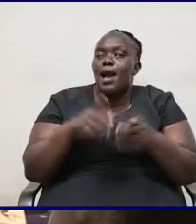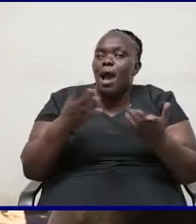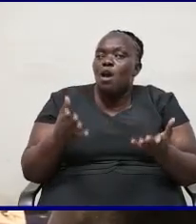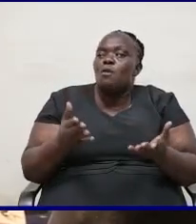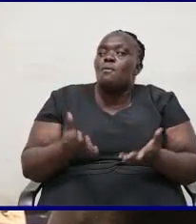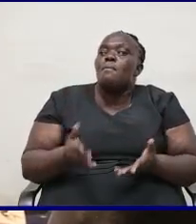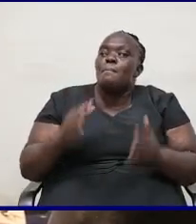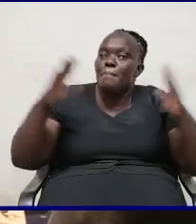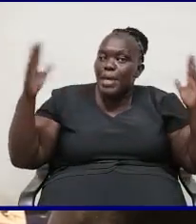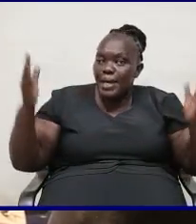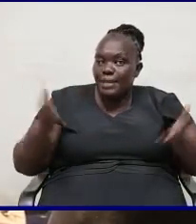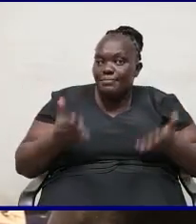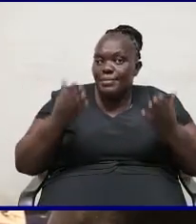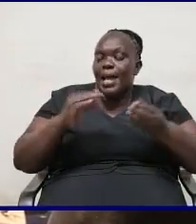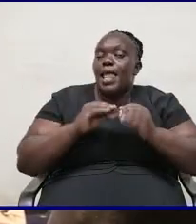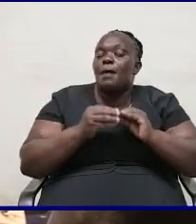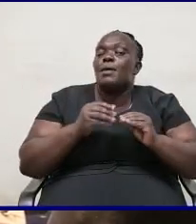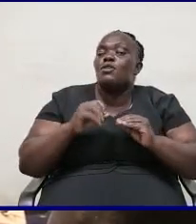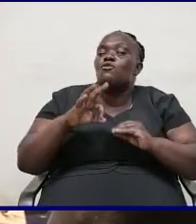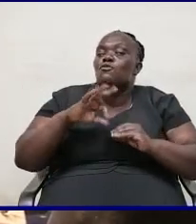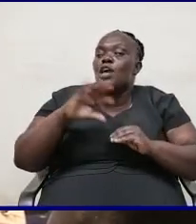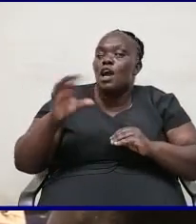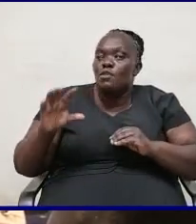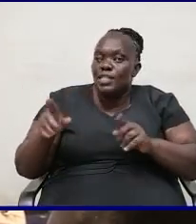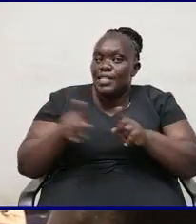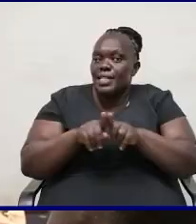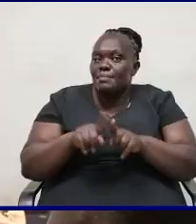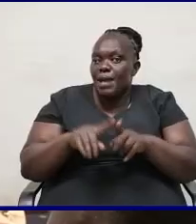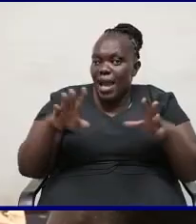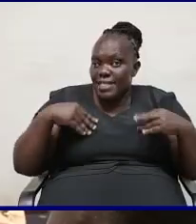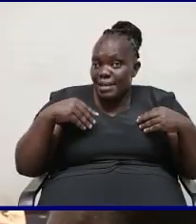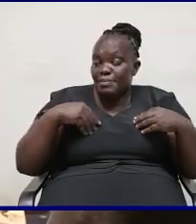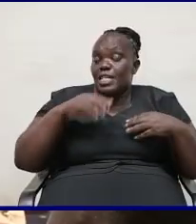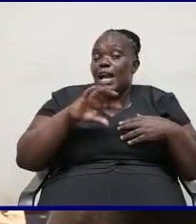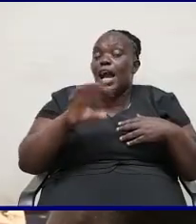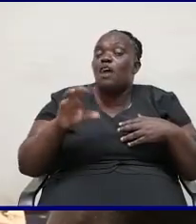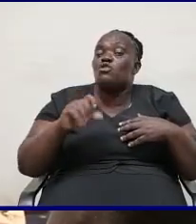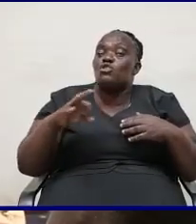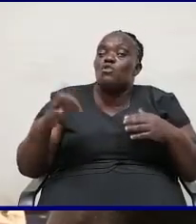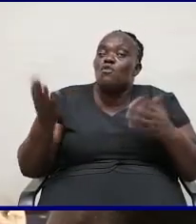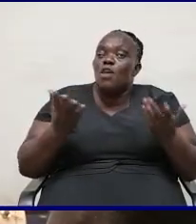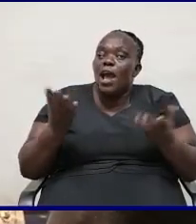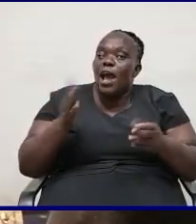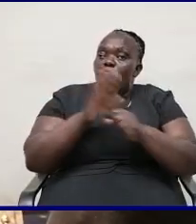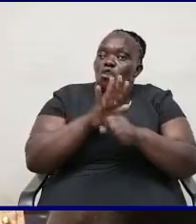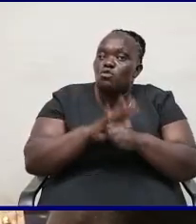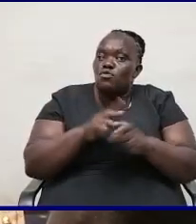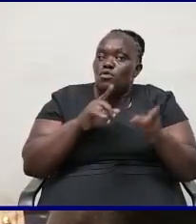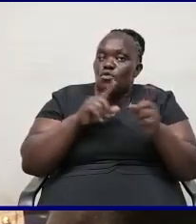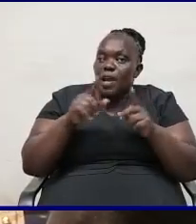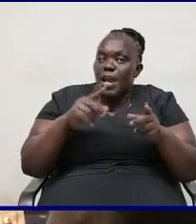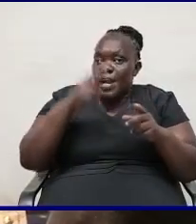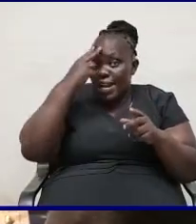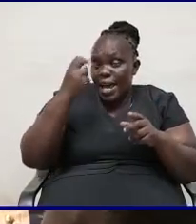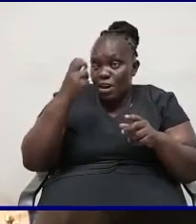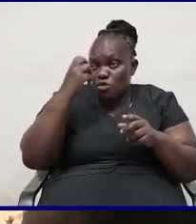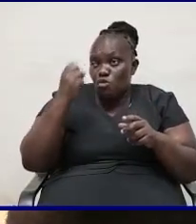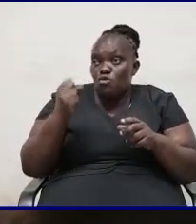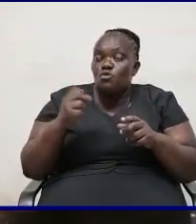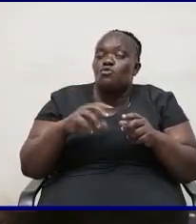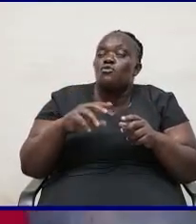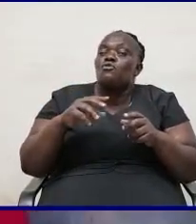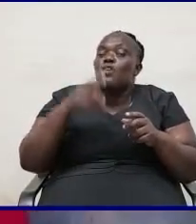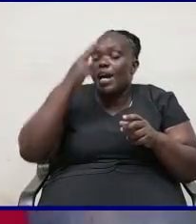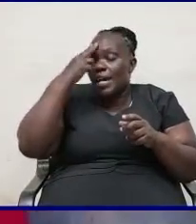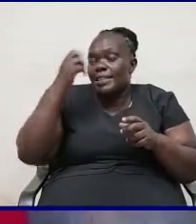big improvement, but a number of counties were not really, except the counties of where there is a lot of tourism, like Narok, Kajiado,